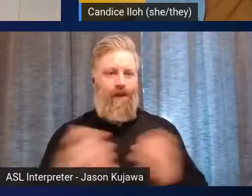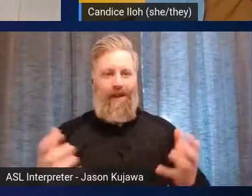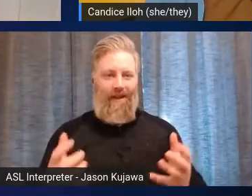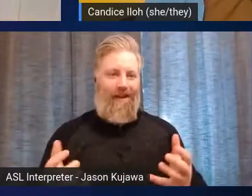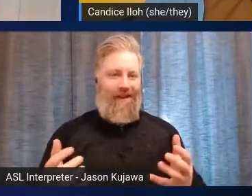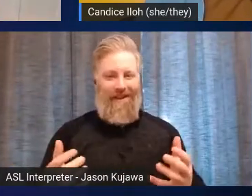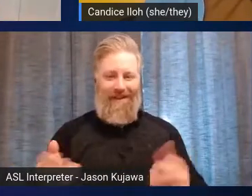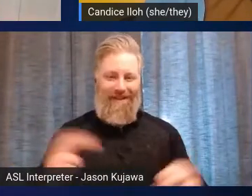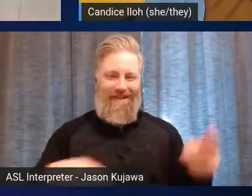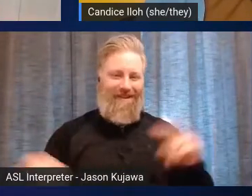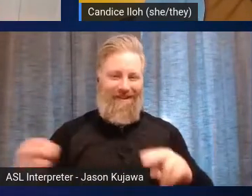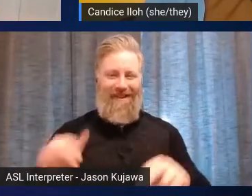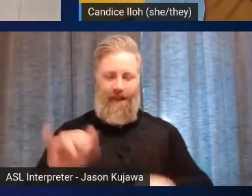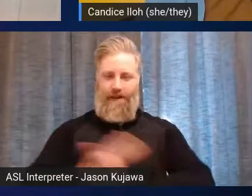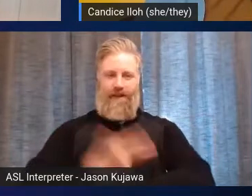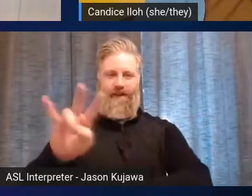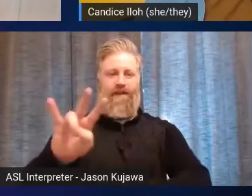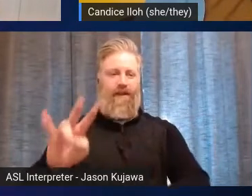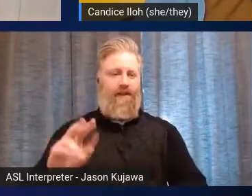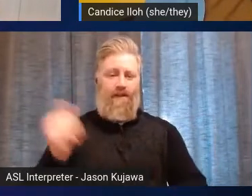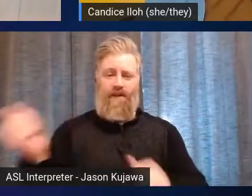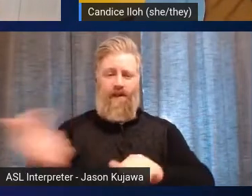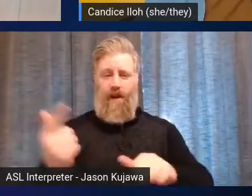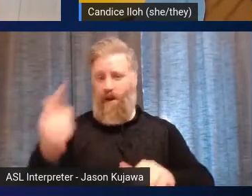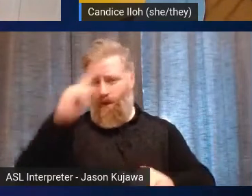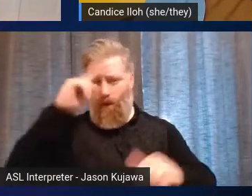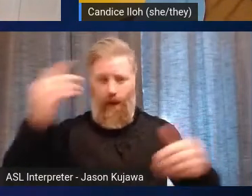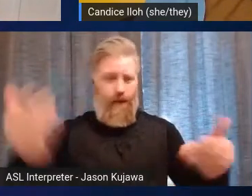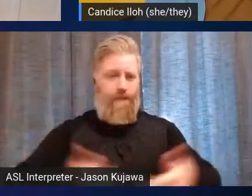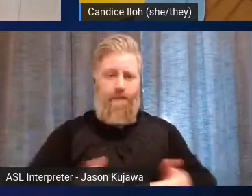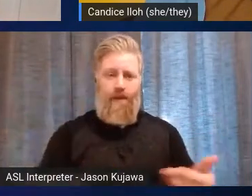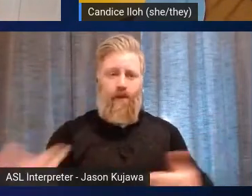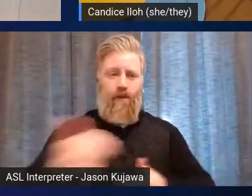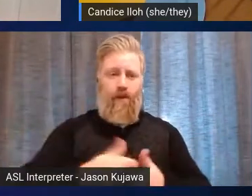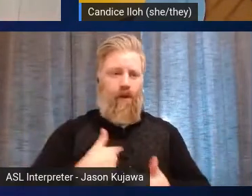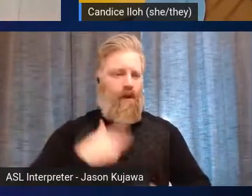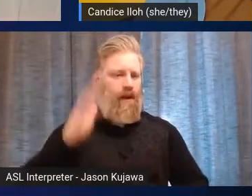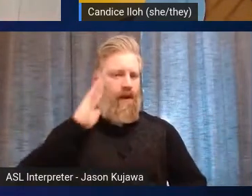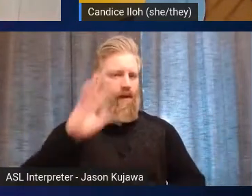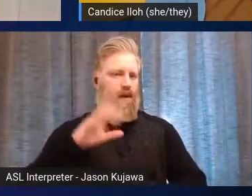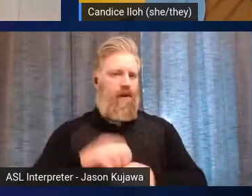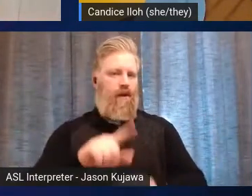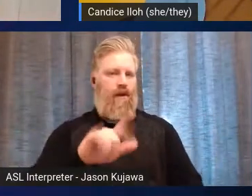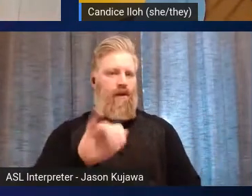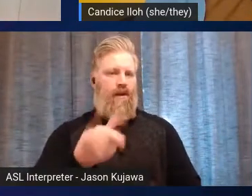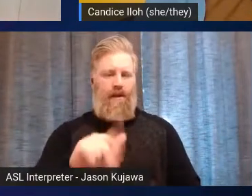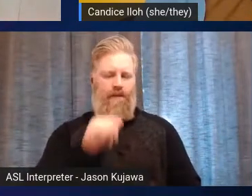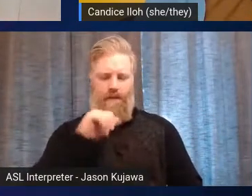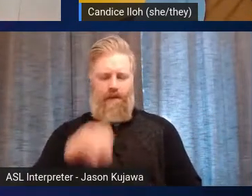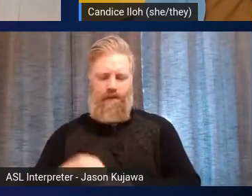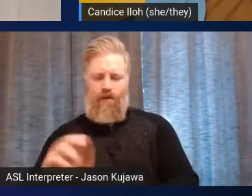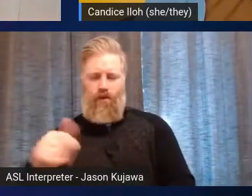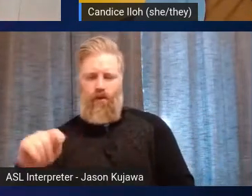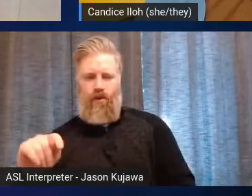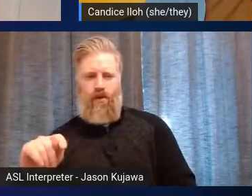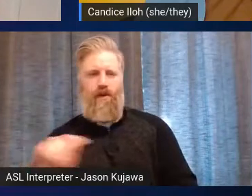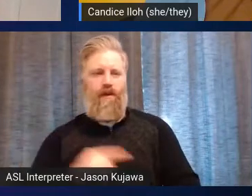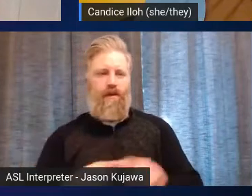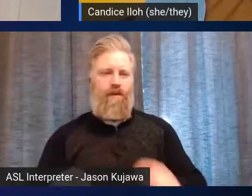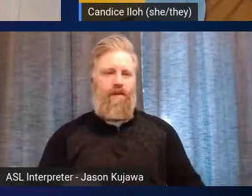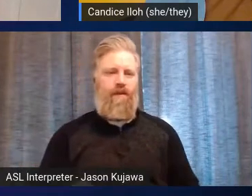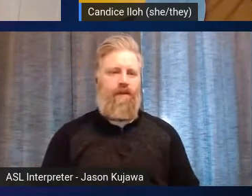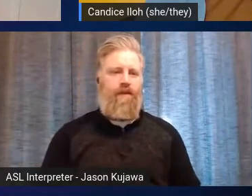7 o'clock. Everybody is welcome. There will be a link that will be somewhere. It's not going to go in the chat, I don't think, but there, you can go online